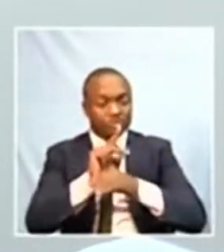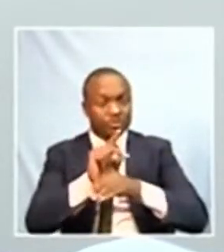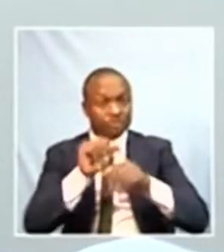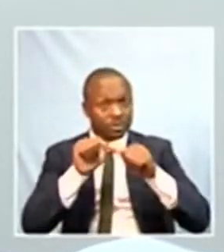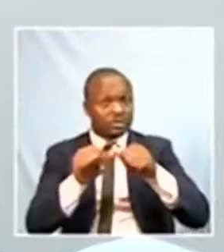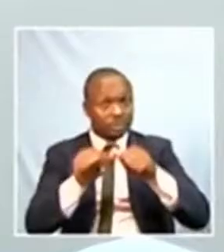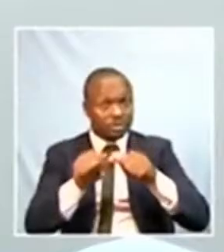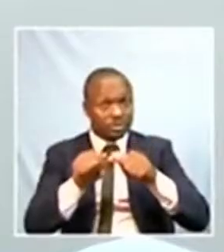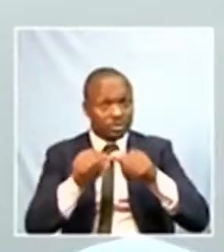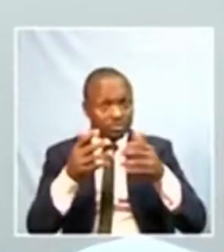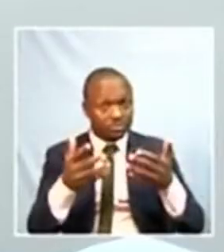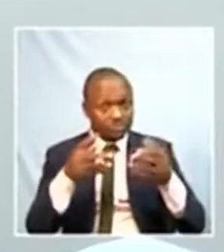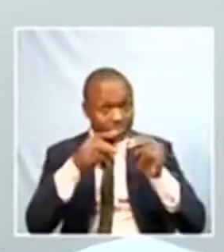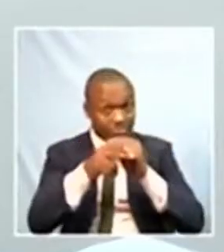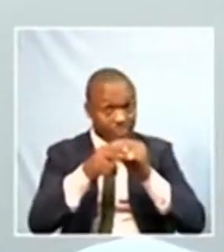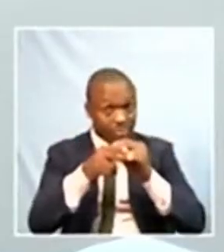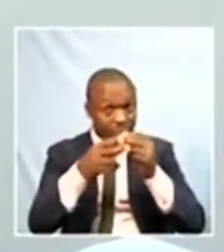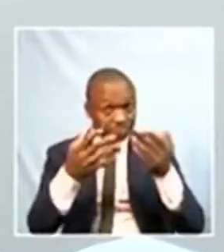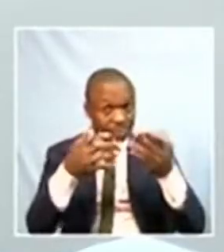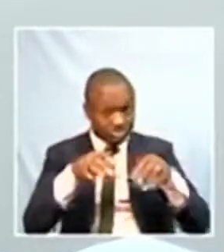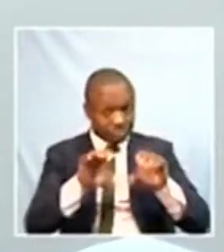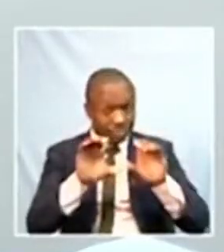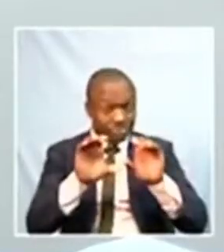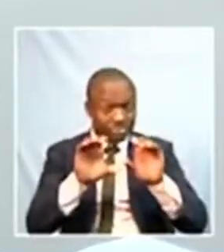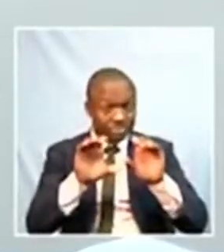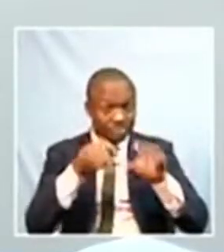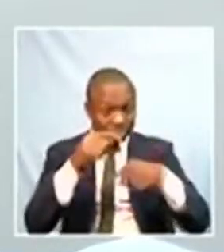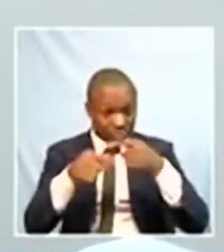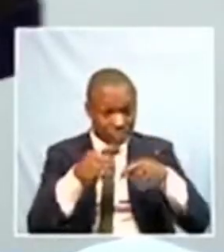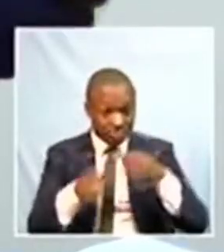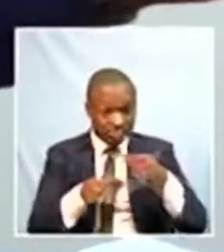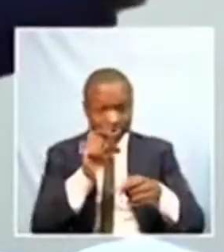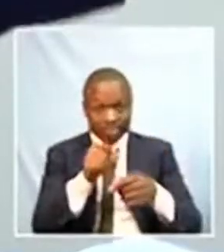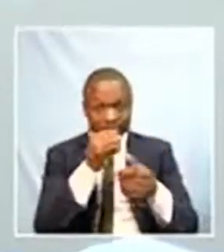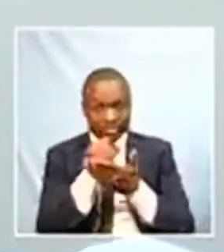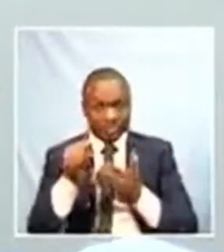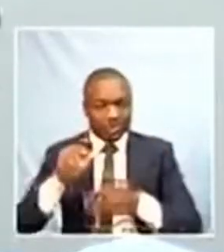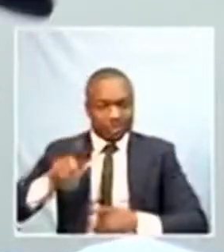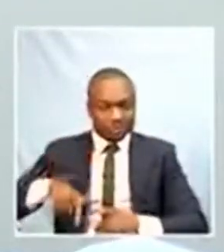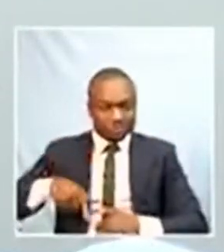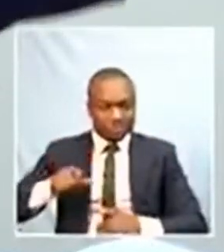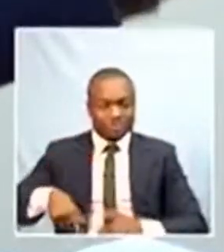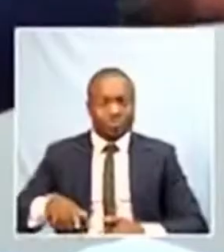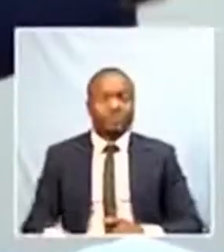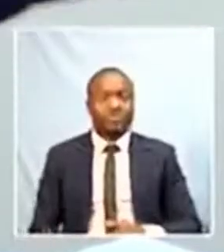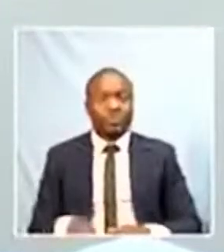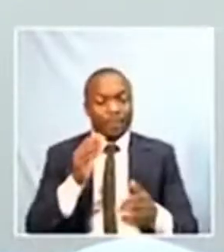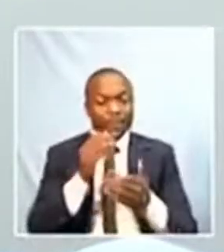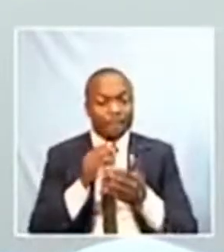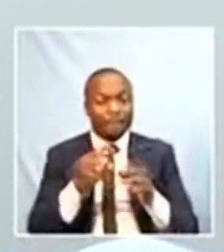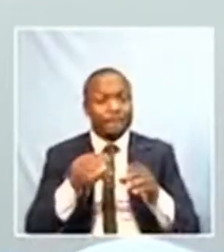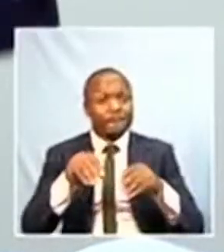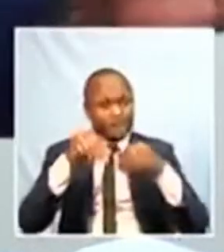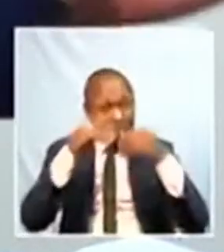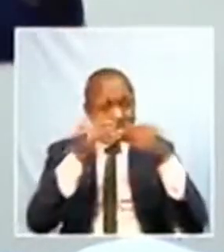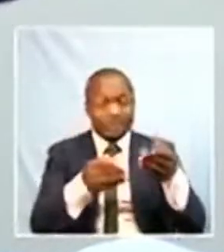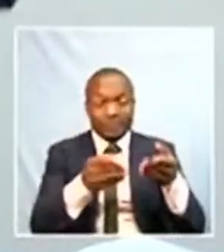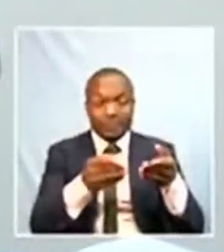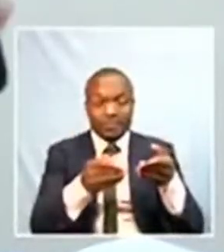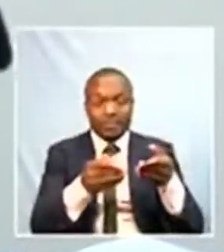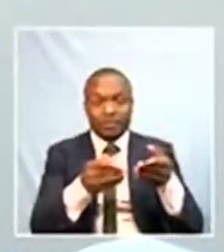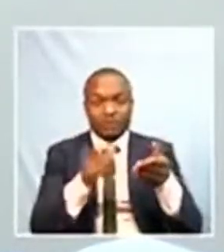is it running or it was terminated? So that's the issue. The delay in procuring the